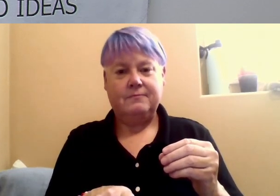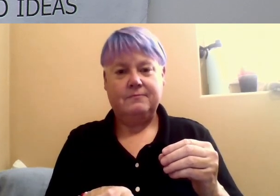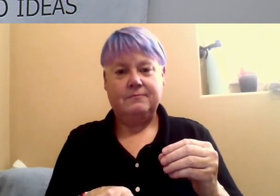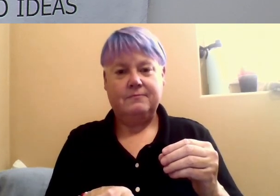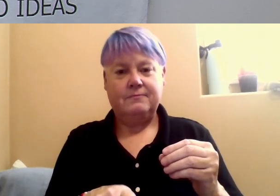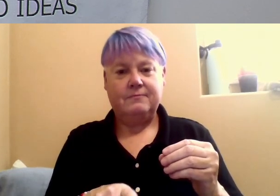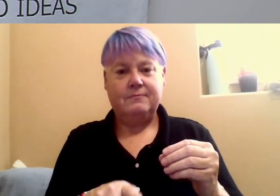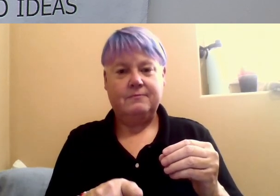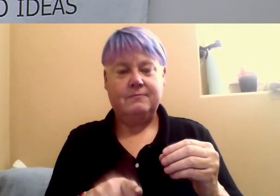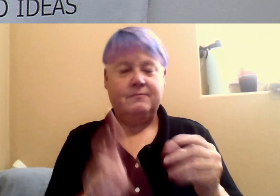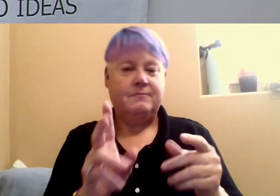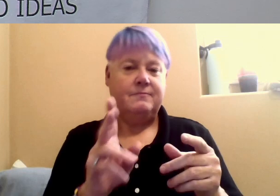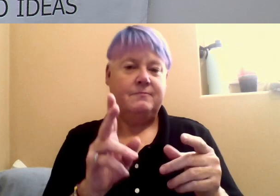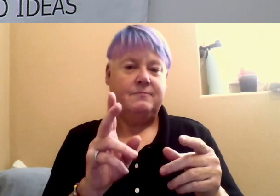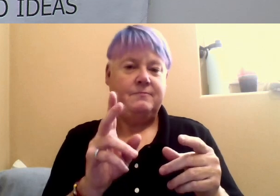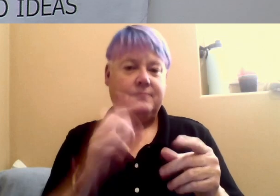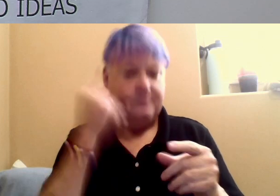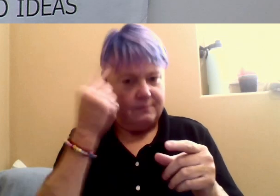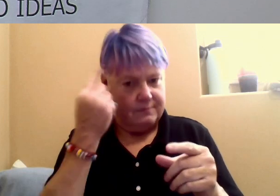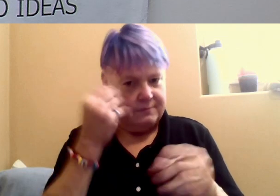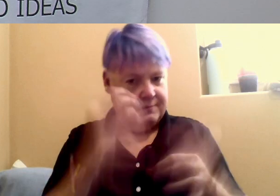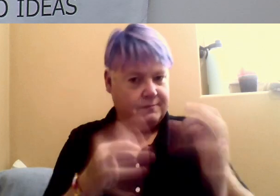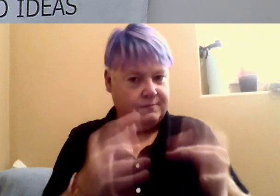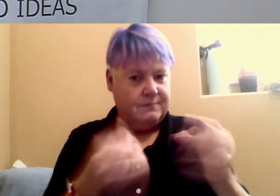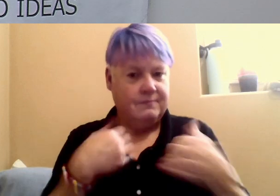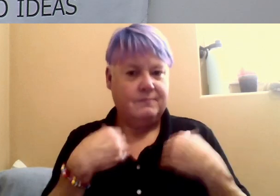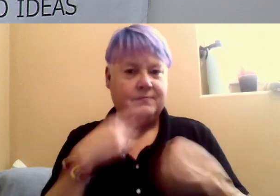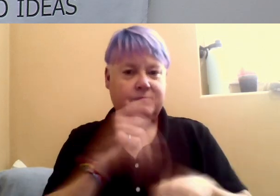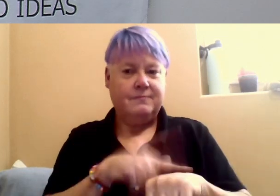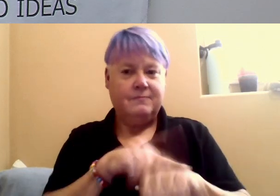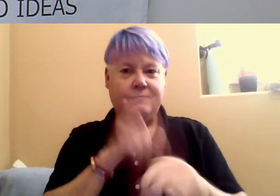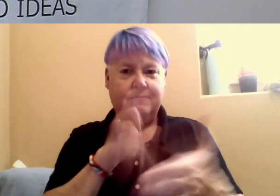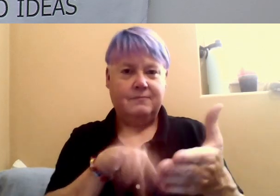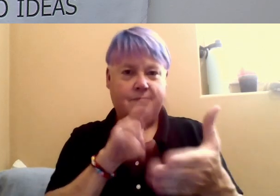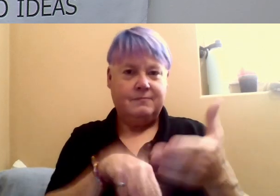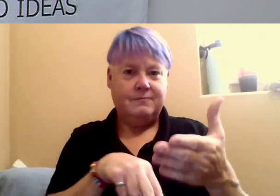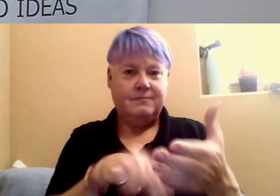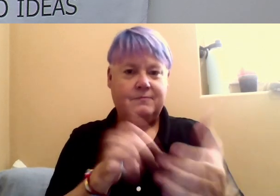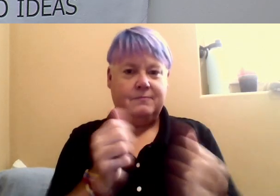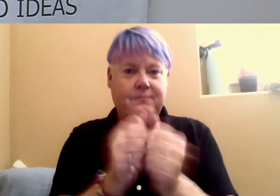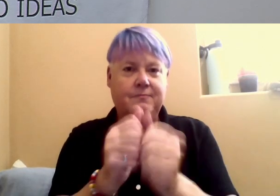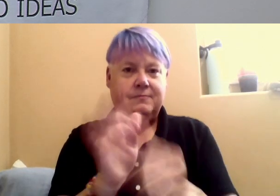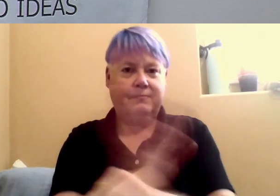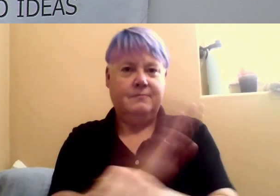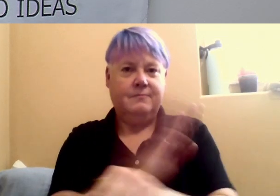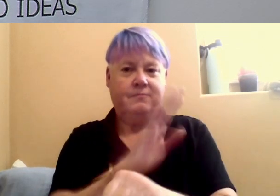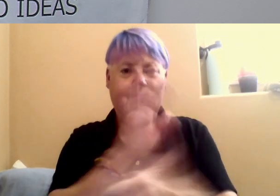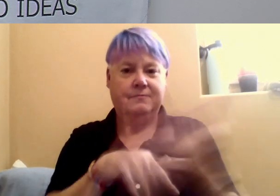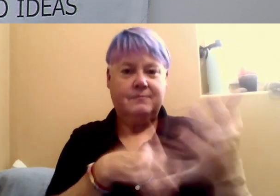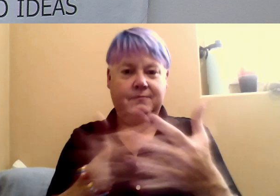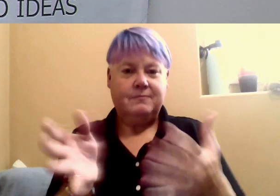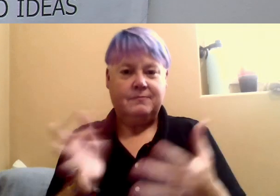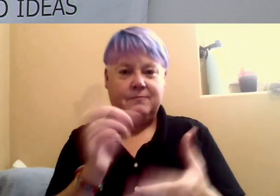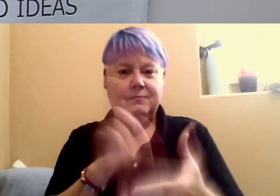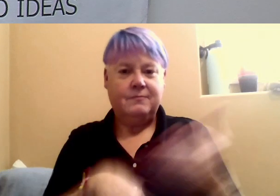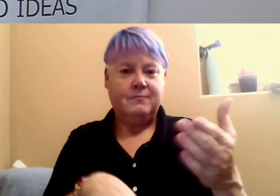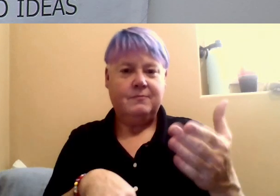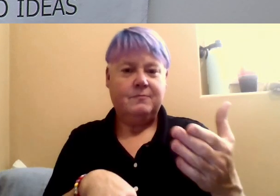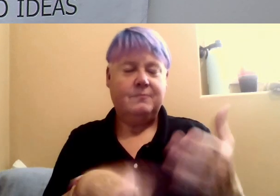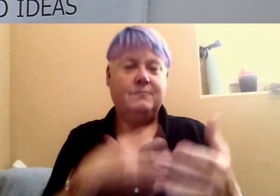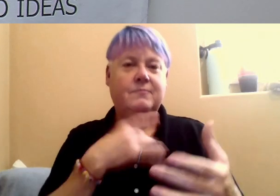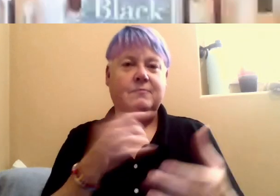Karen is wondering if you have actual time to read with your busy schedule, and if so, what you're currently